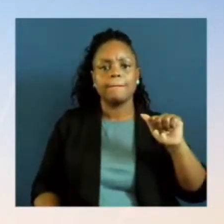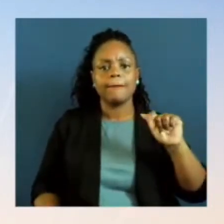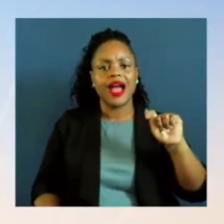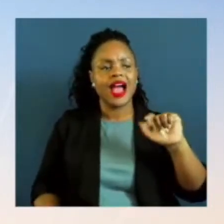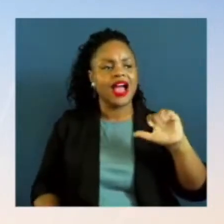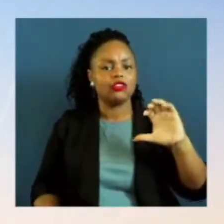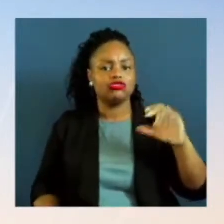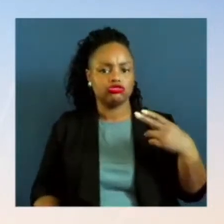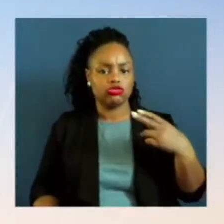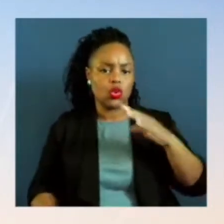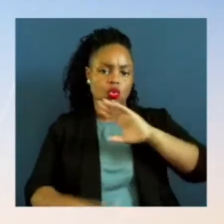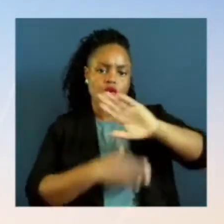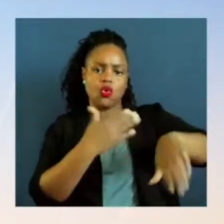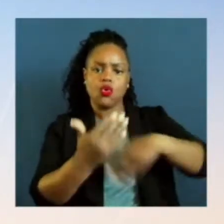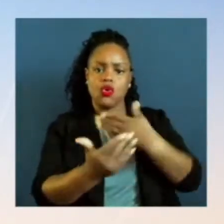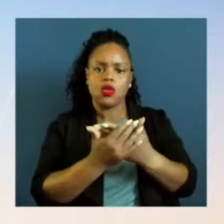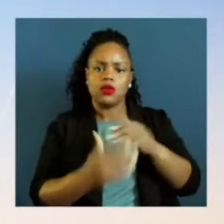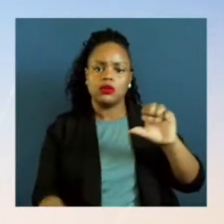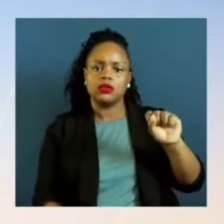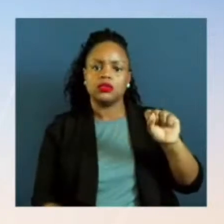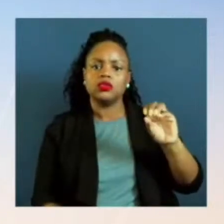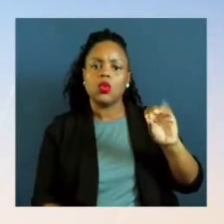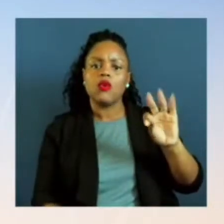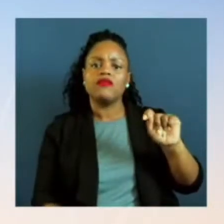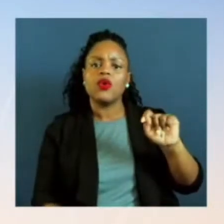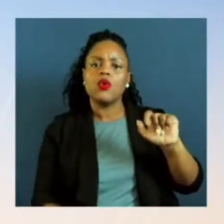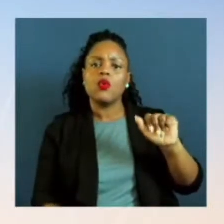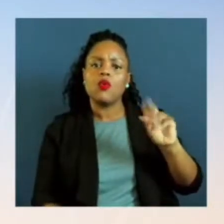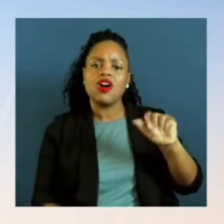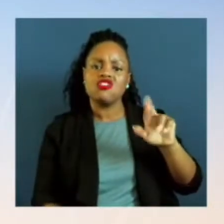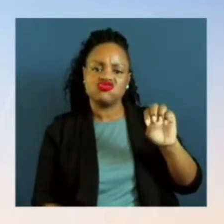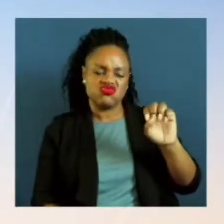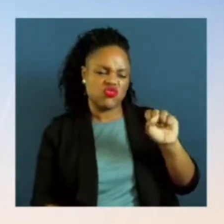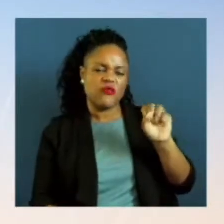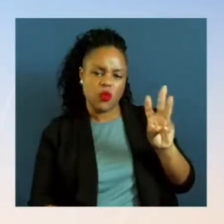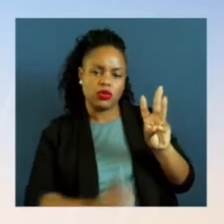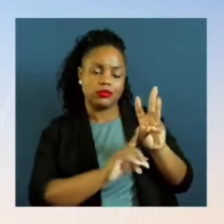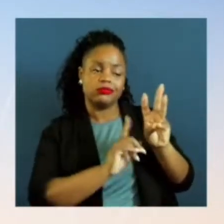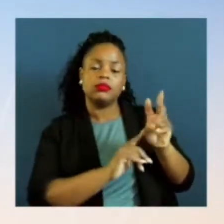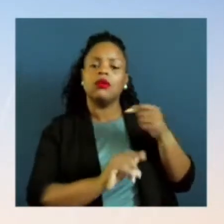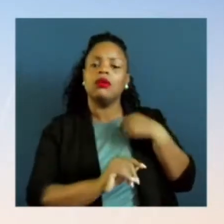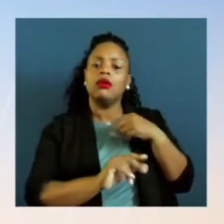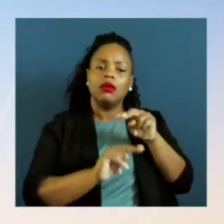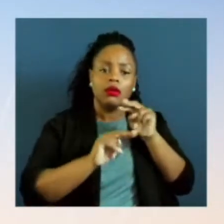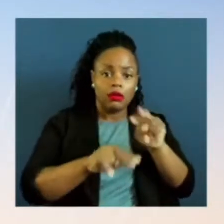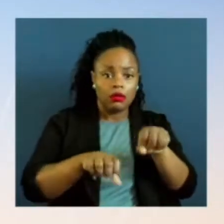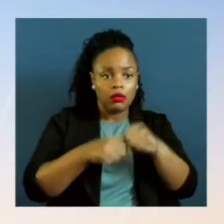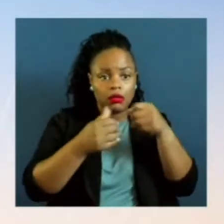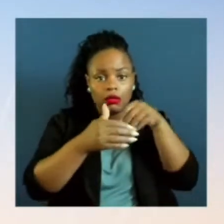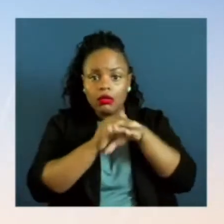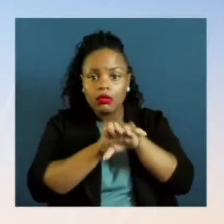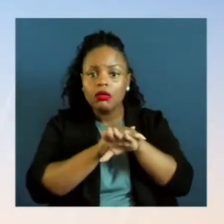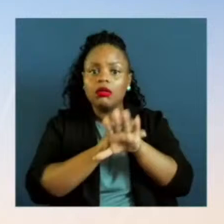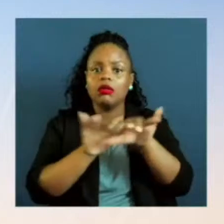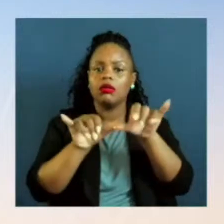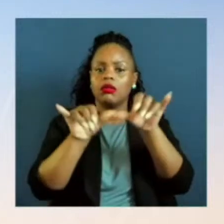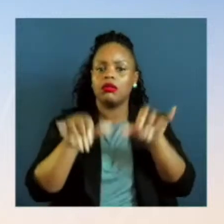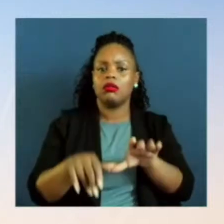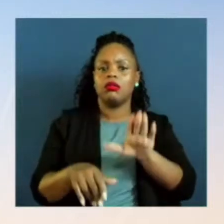see attackers compromising organizations based on vulnerabilities that are known for which patches are